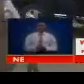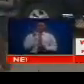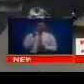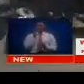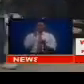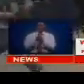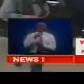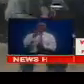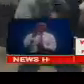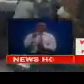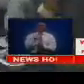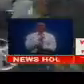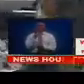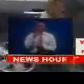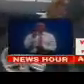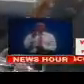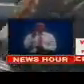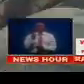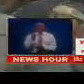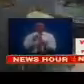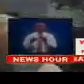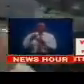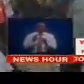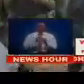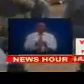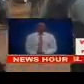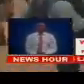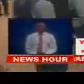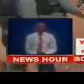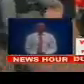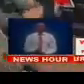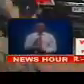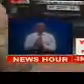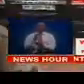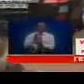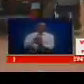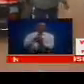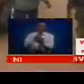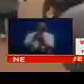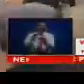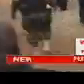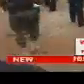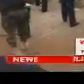He stopped at Ebura on his way to Axim to interact with the crowds.